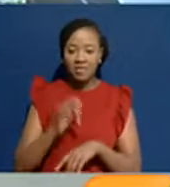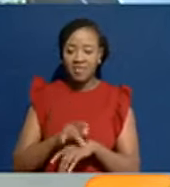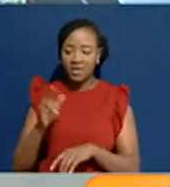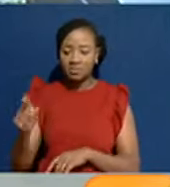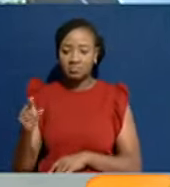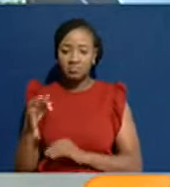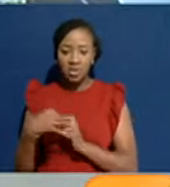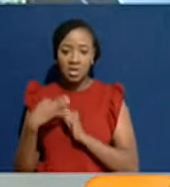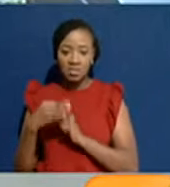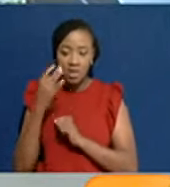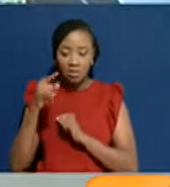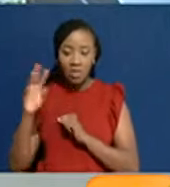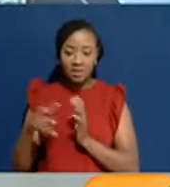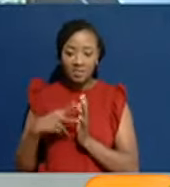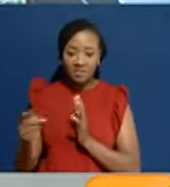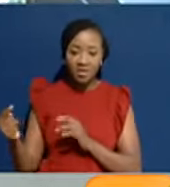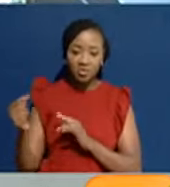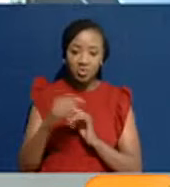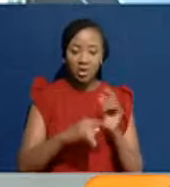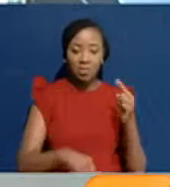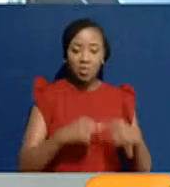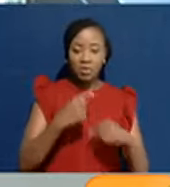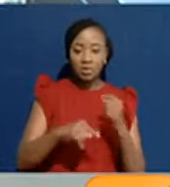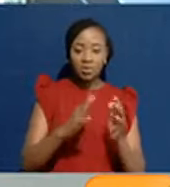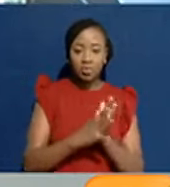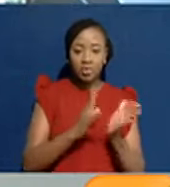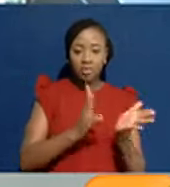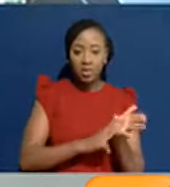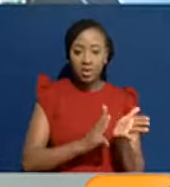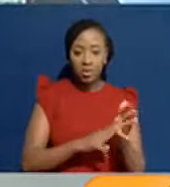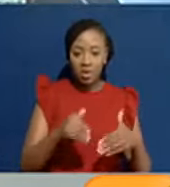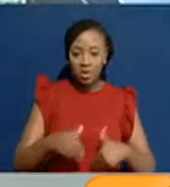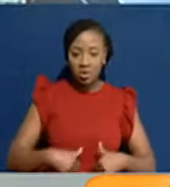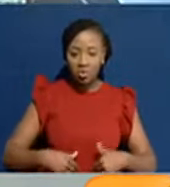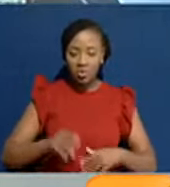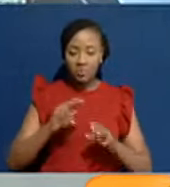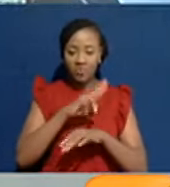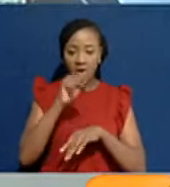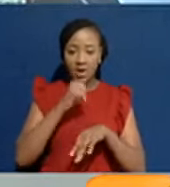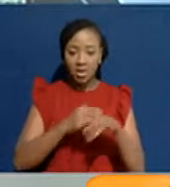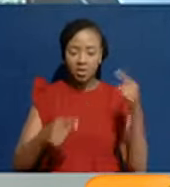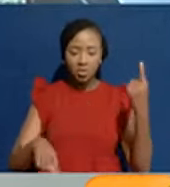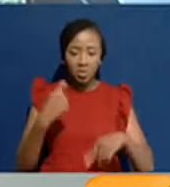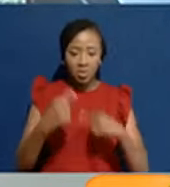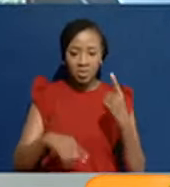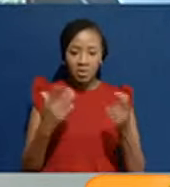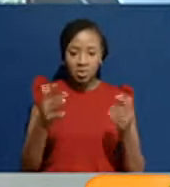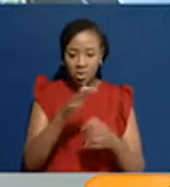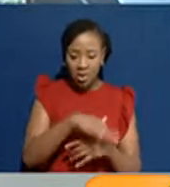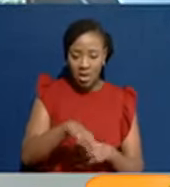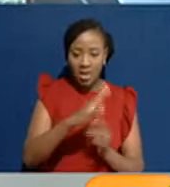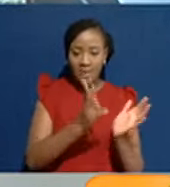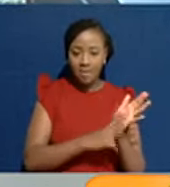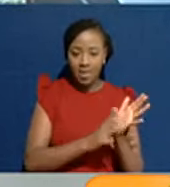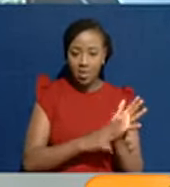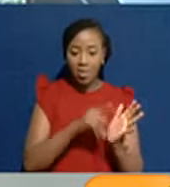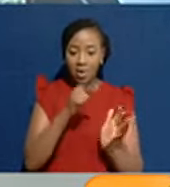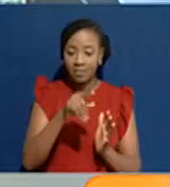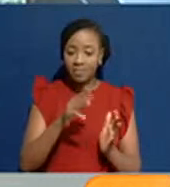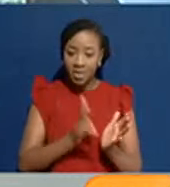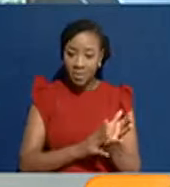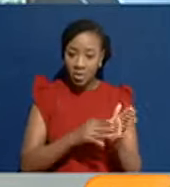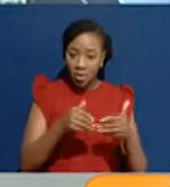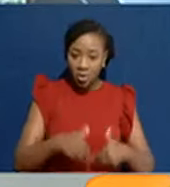up for their match against Migori Youth in a National Super League match in Migori. Now, the Migori Youth and